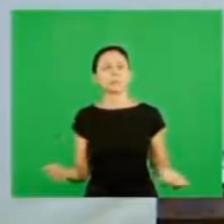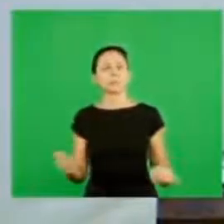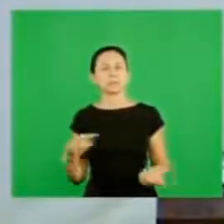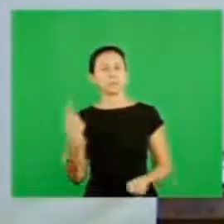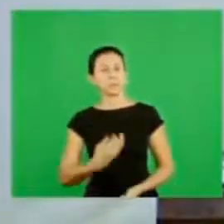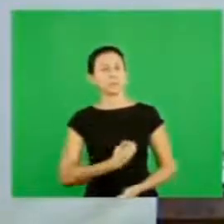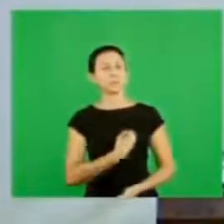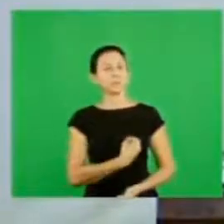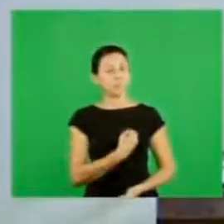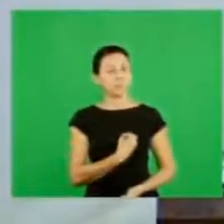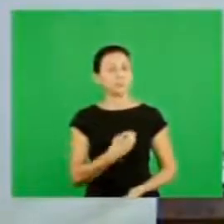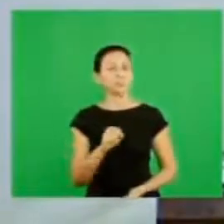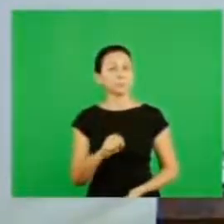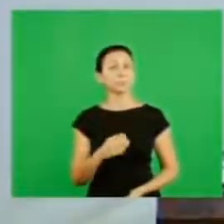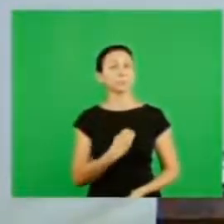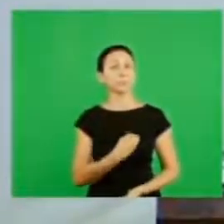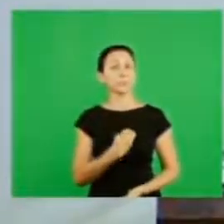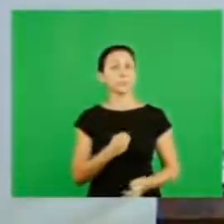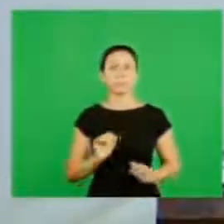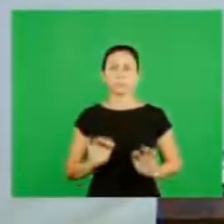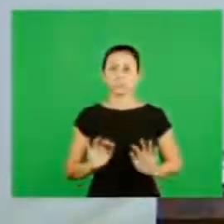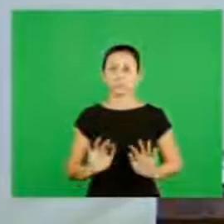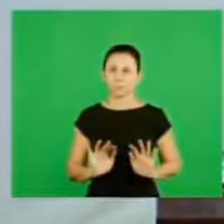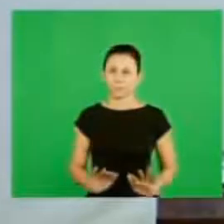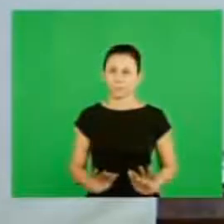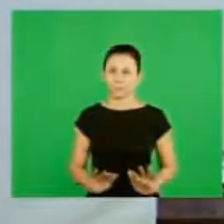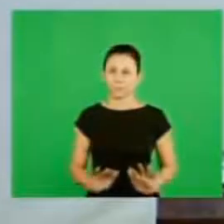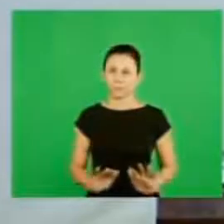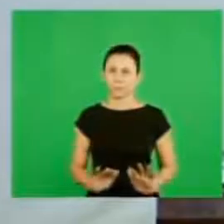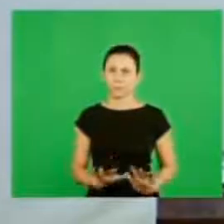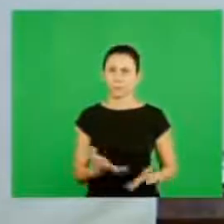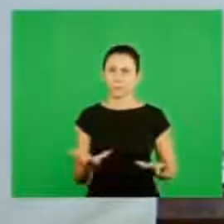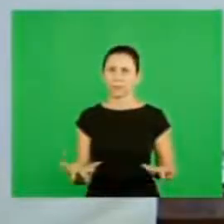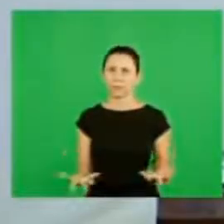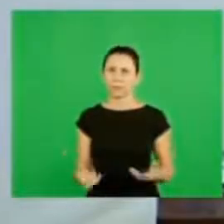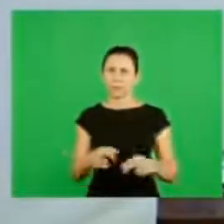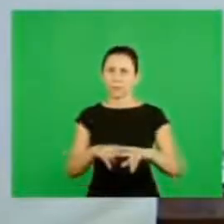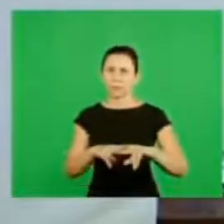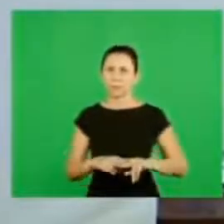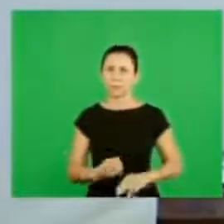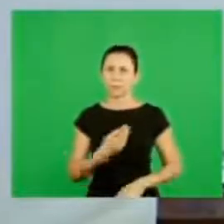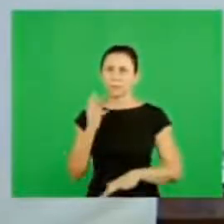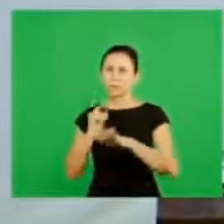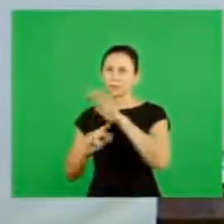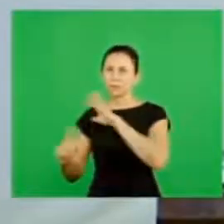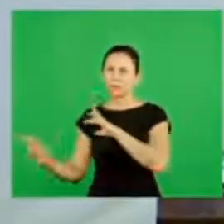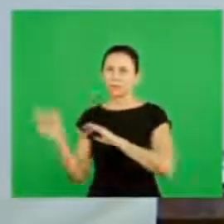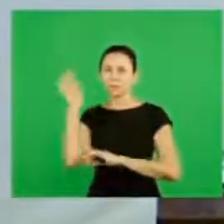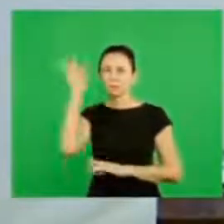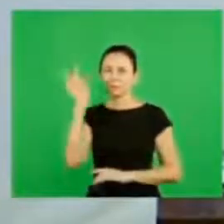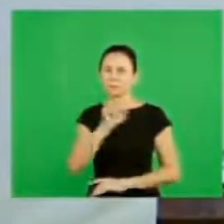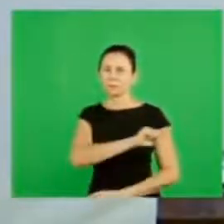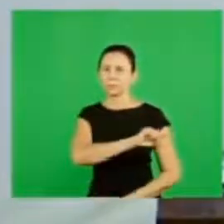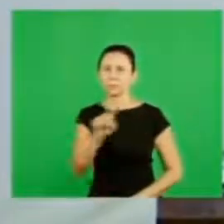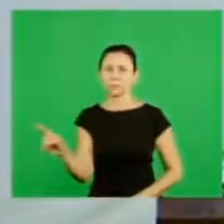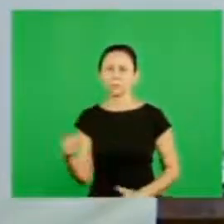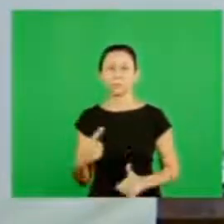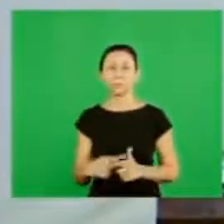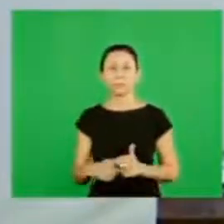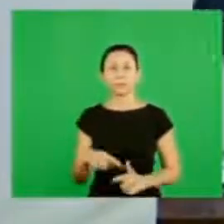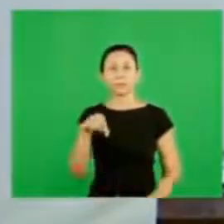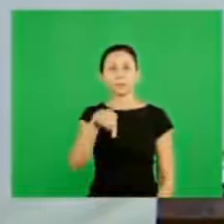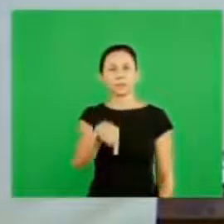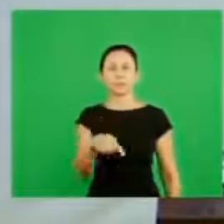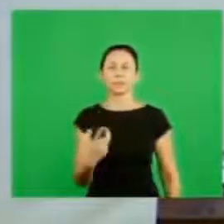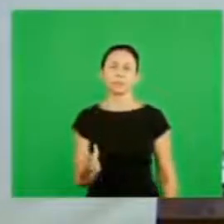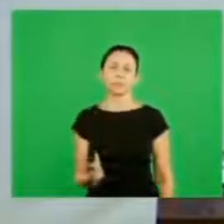The philosophy that's most extraordinary is the one that we live. We live this. But bring this as